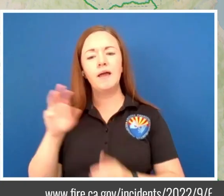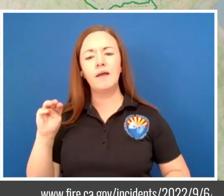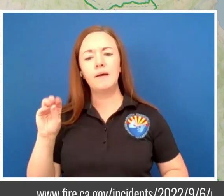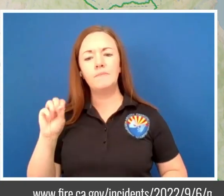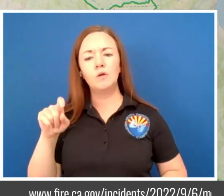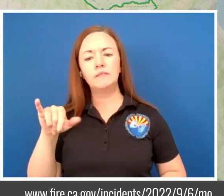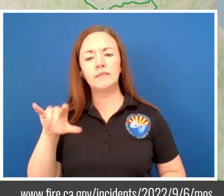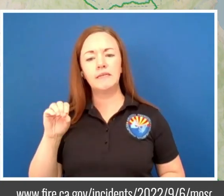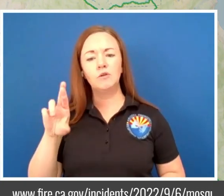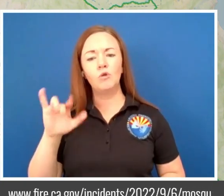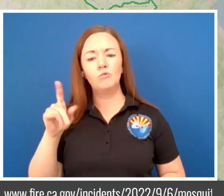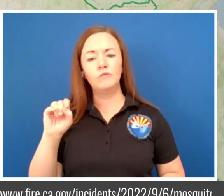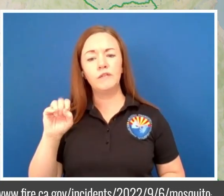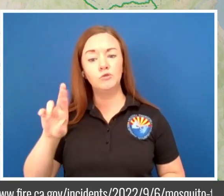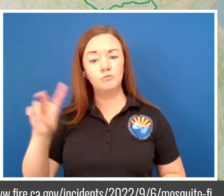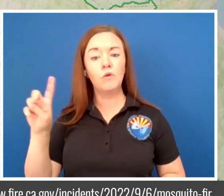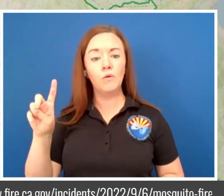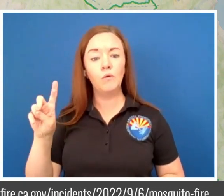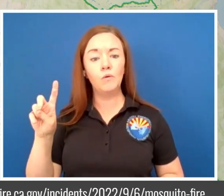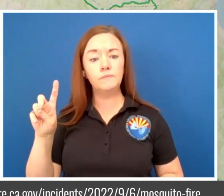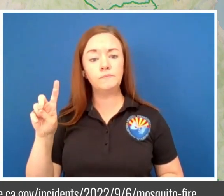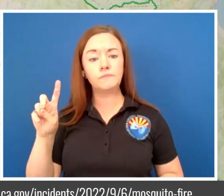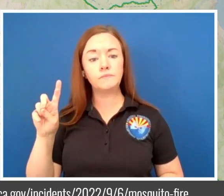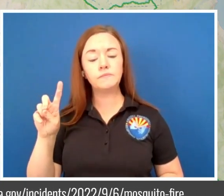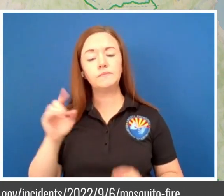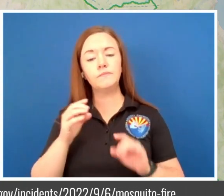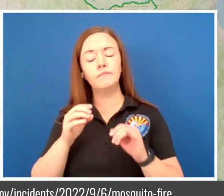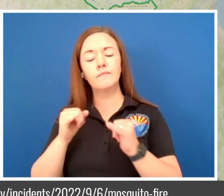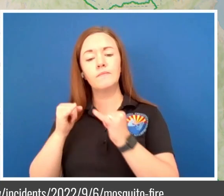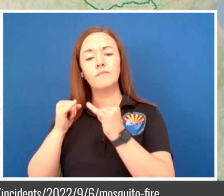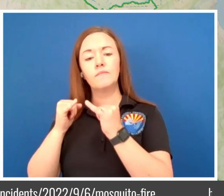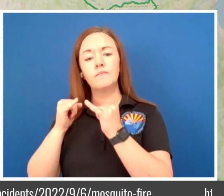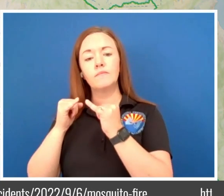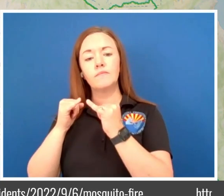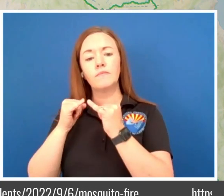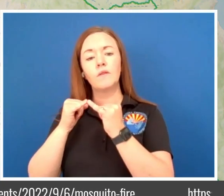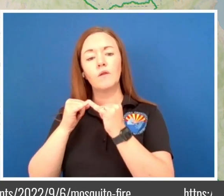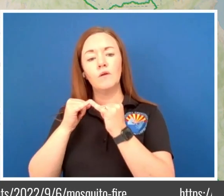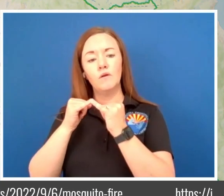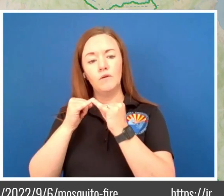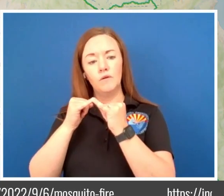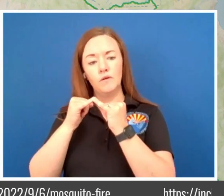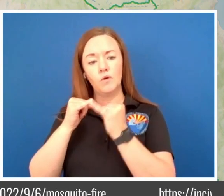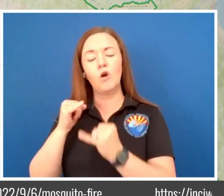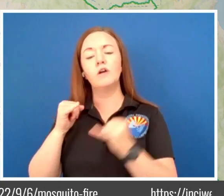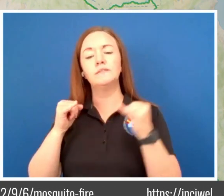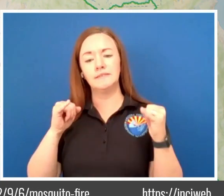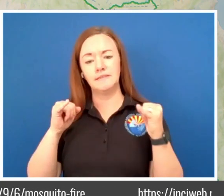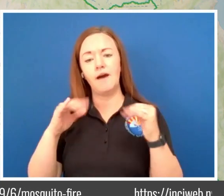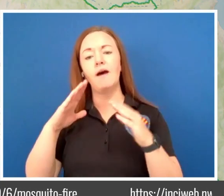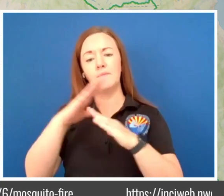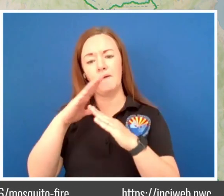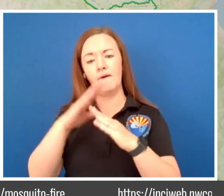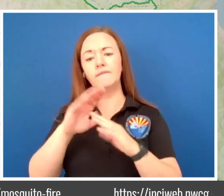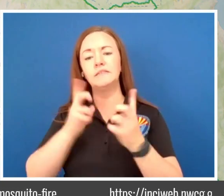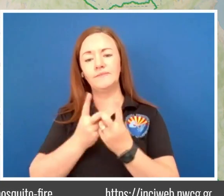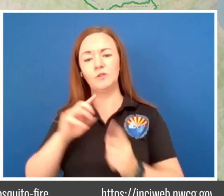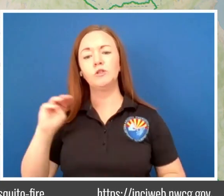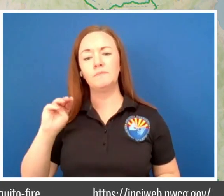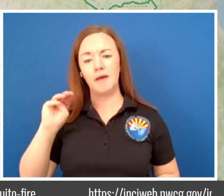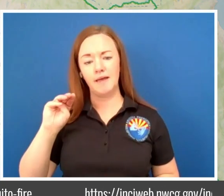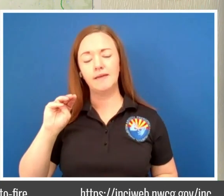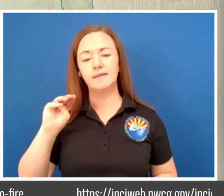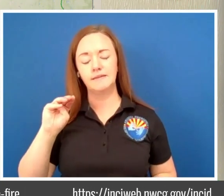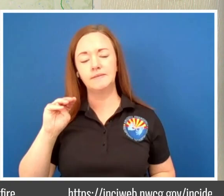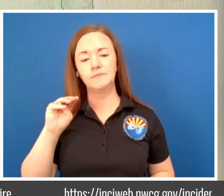Road, down here in this area, and across the top of Division Mike in this area down here as well.